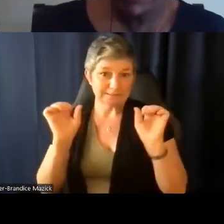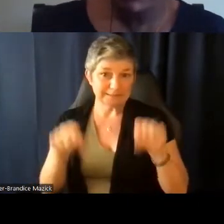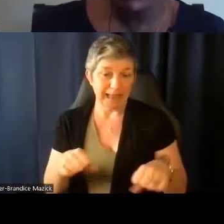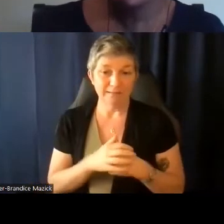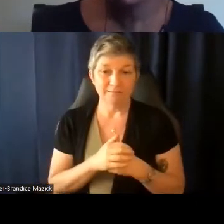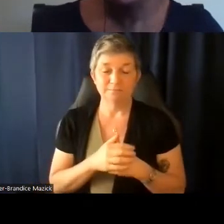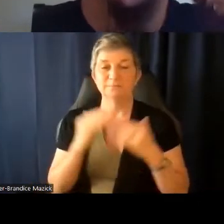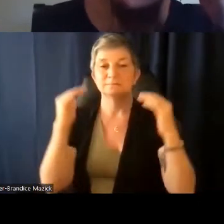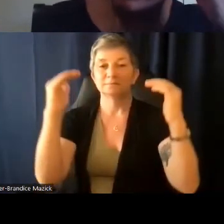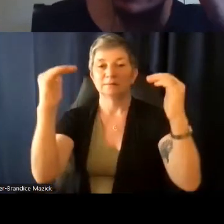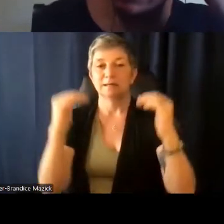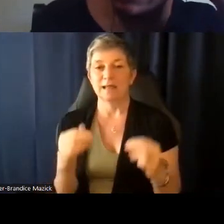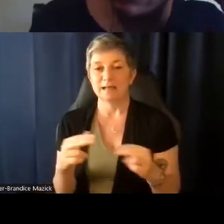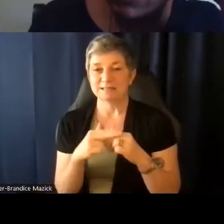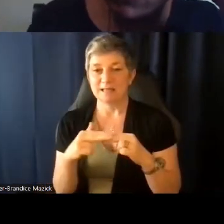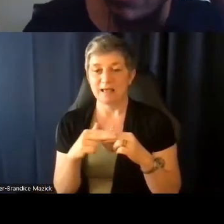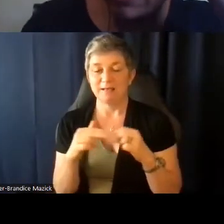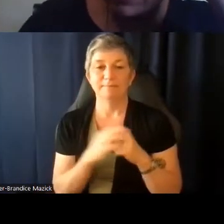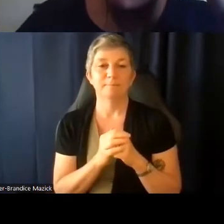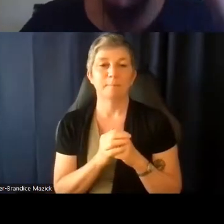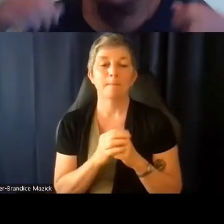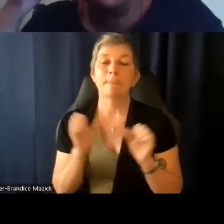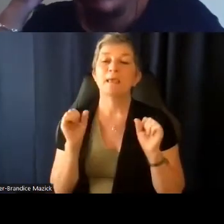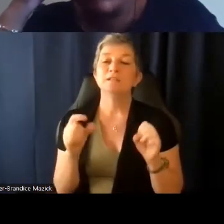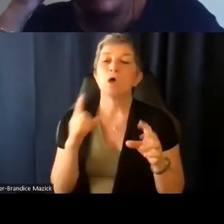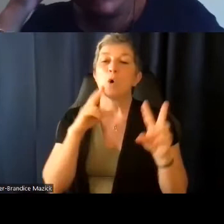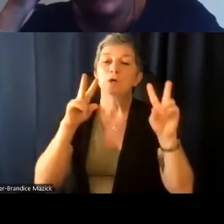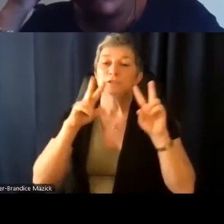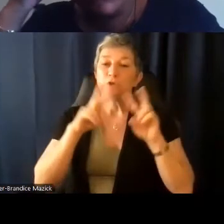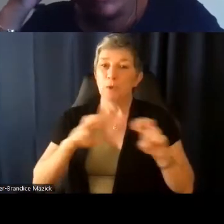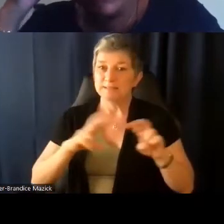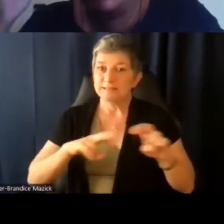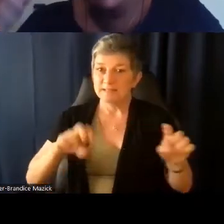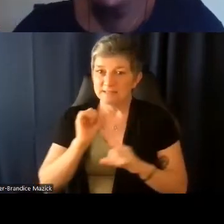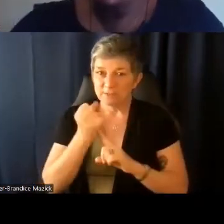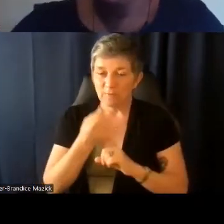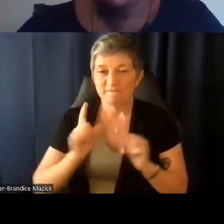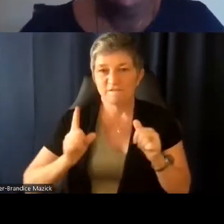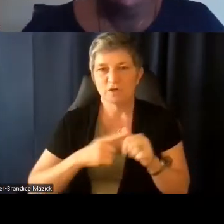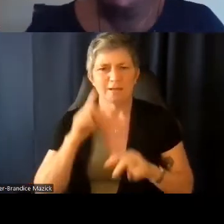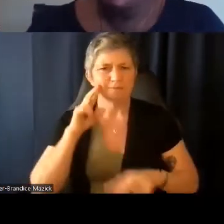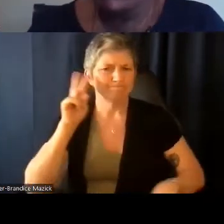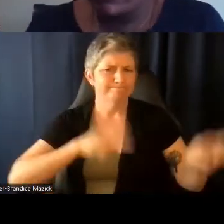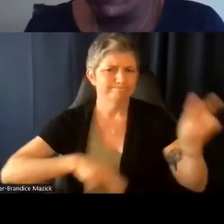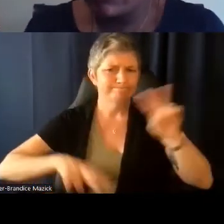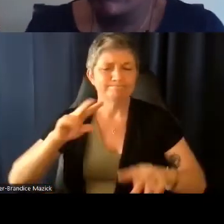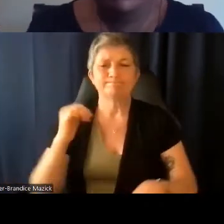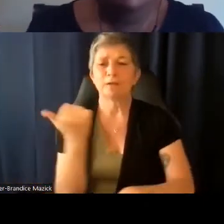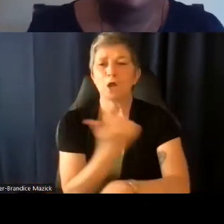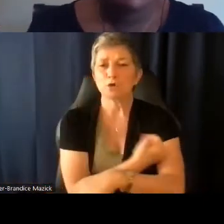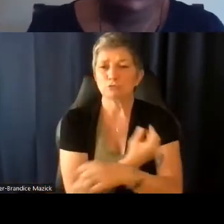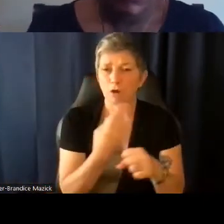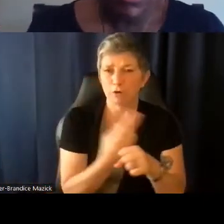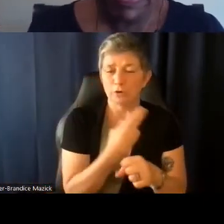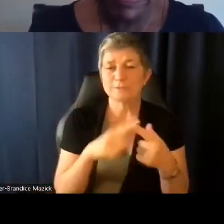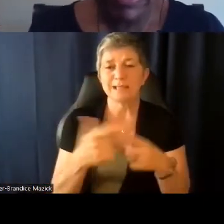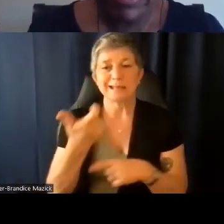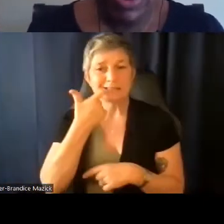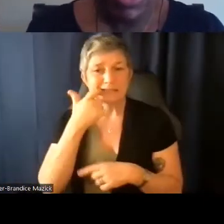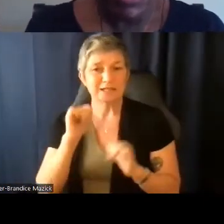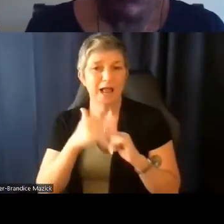Next slide, please. So to assess this situation, you first have to look at how drug use and addiction are treated under the